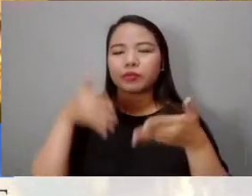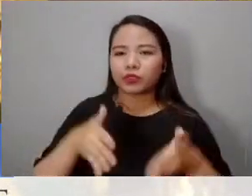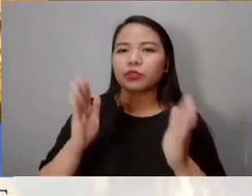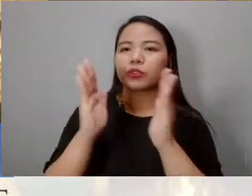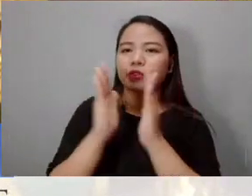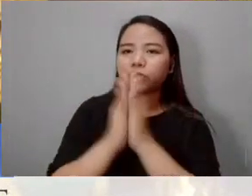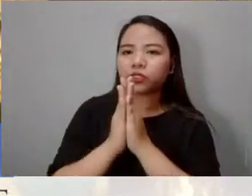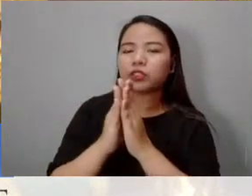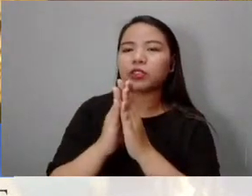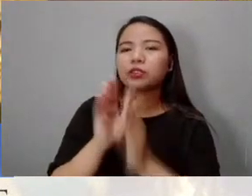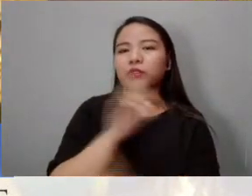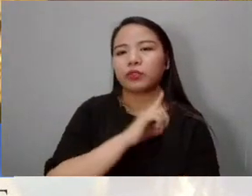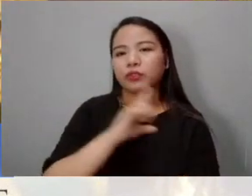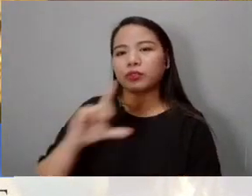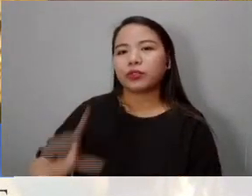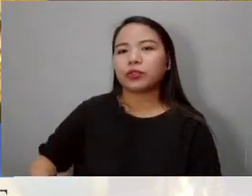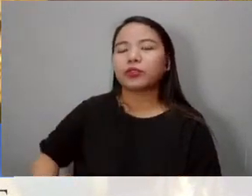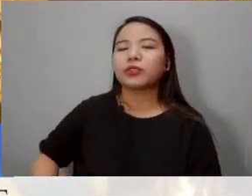the